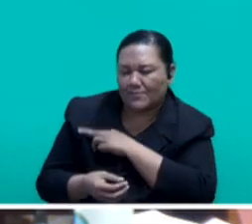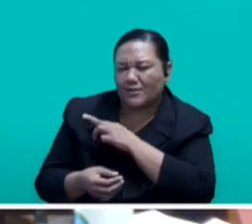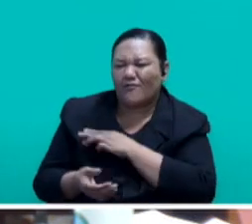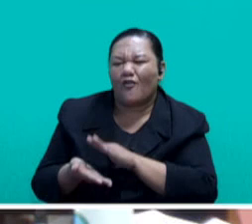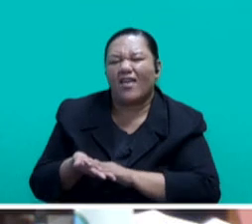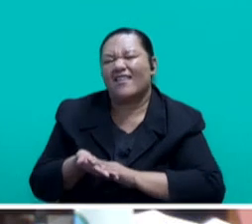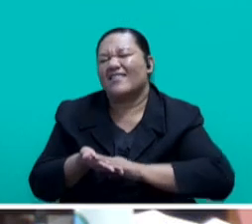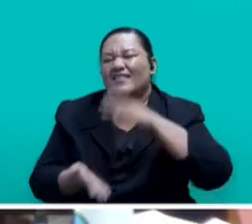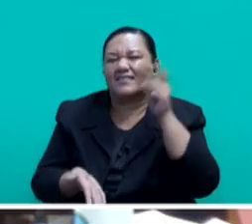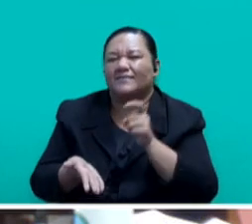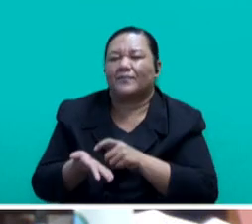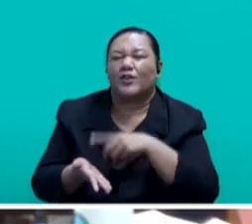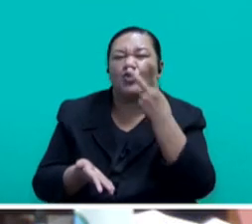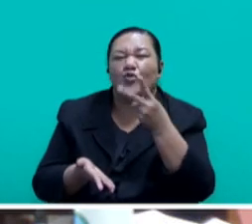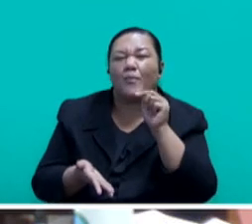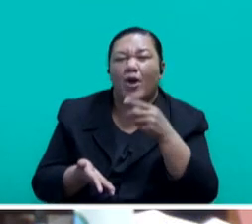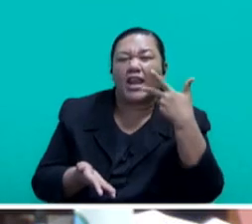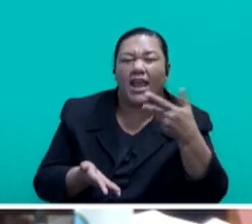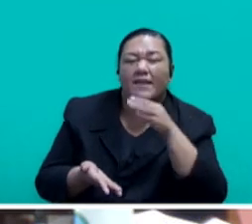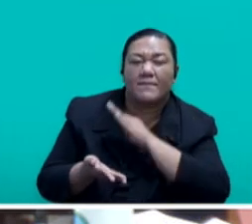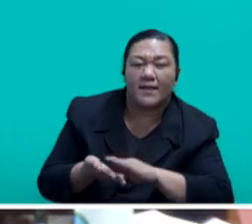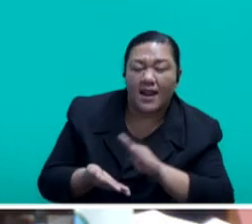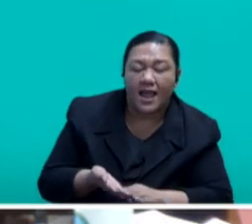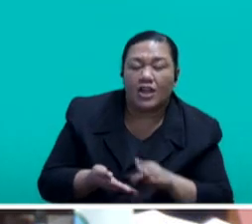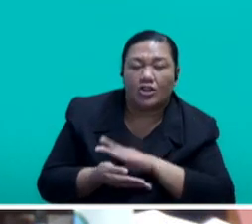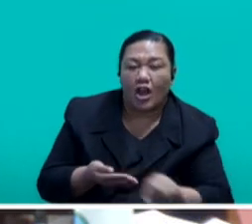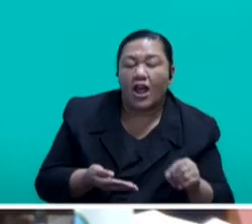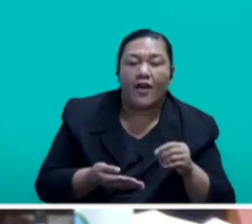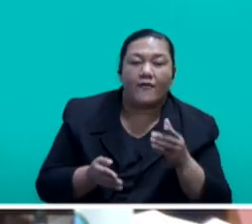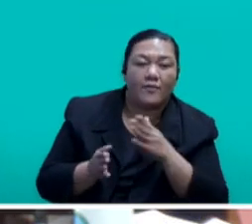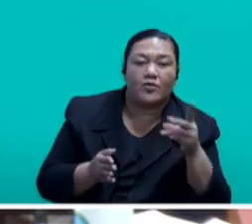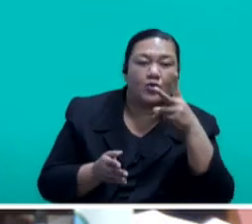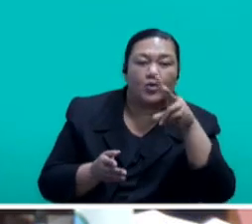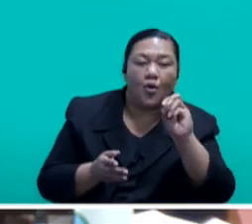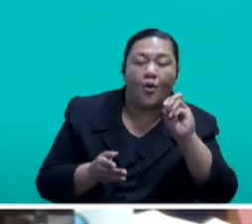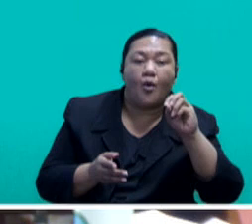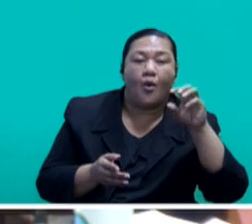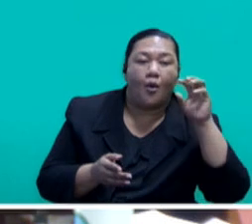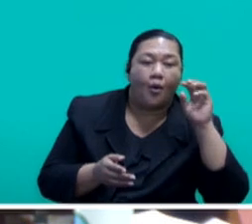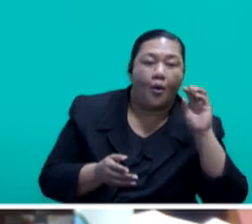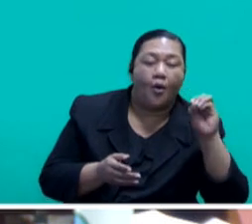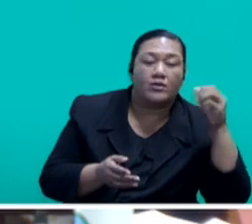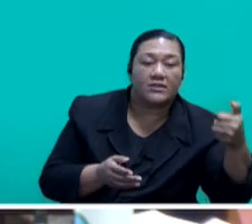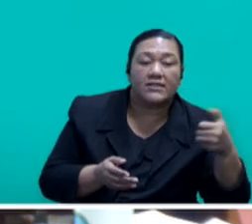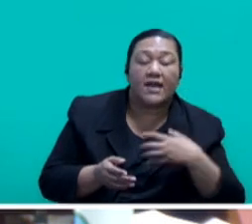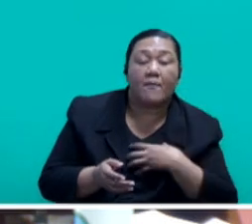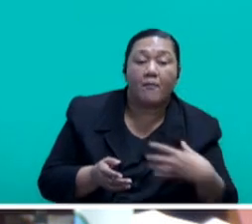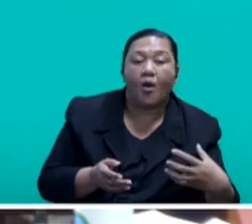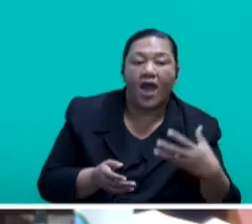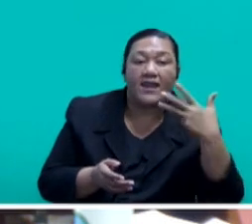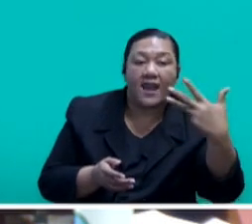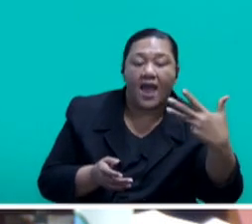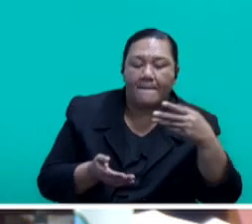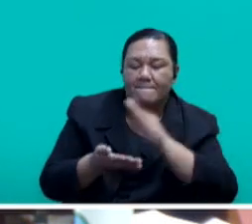from around $2.8 billion in 2006 to approximately more than $9 billion in